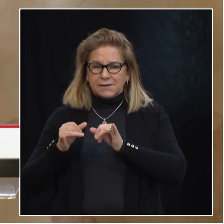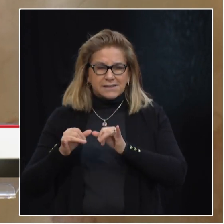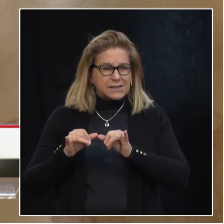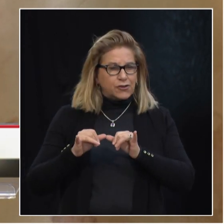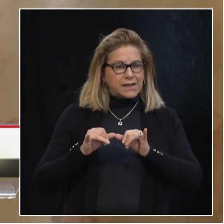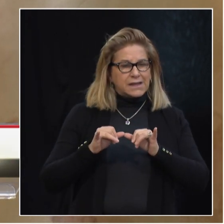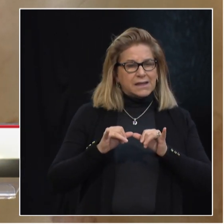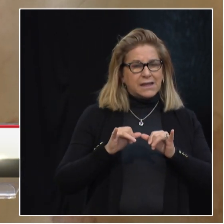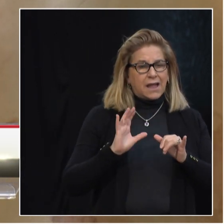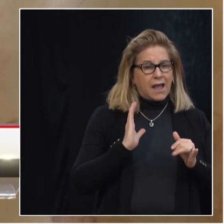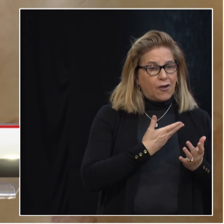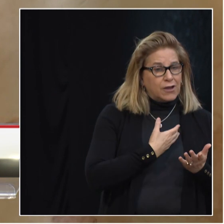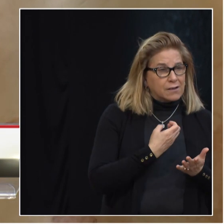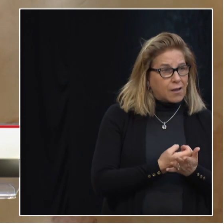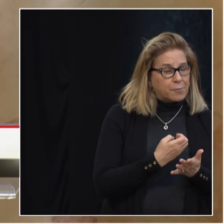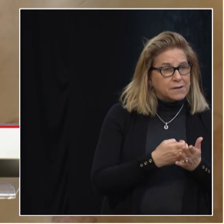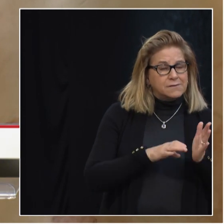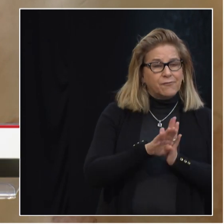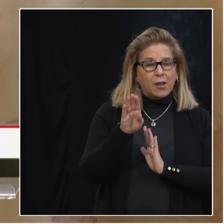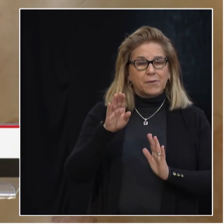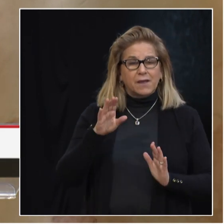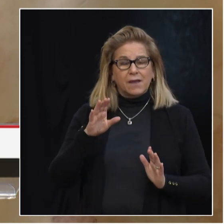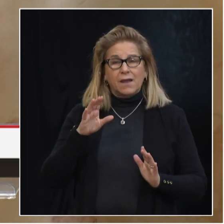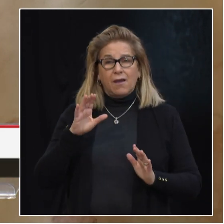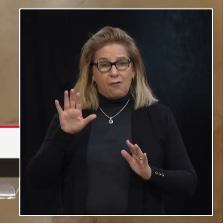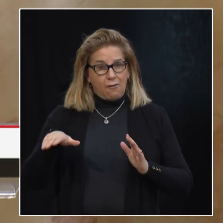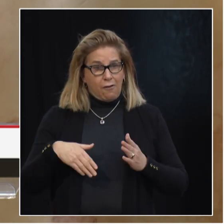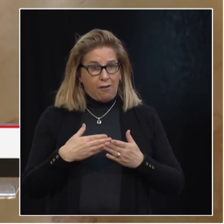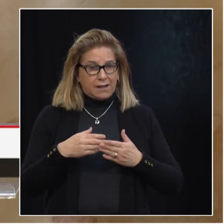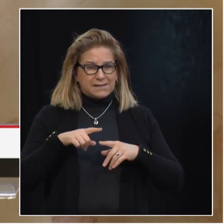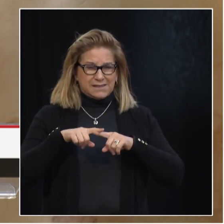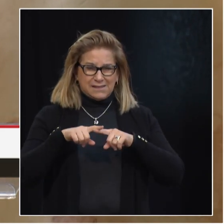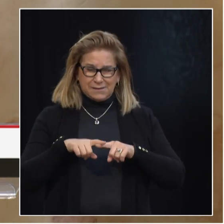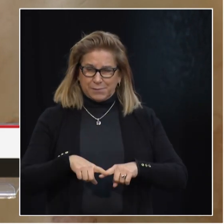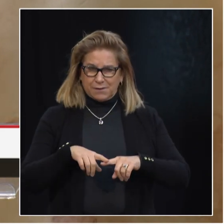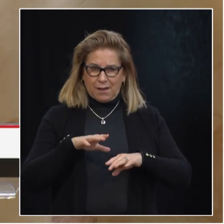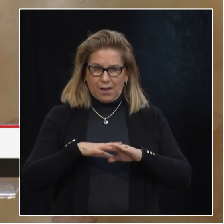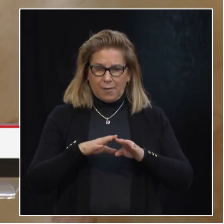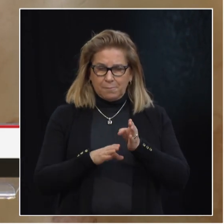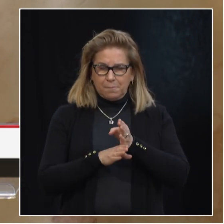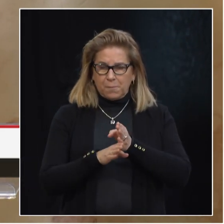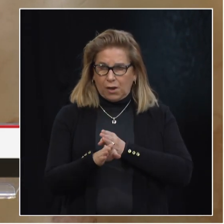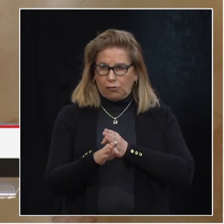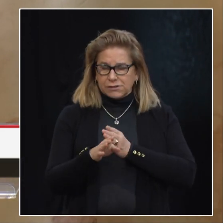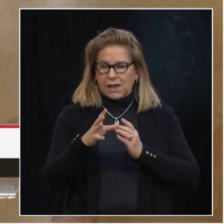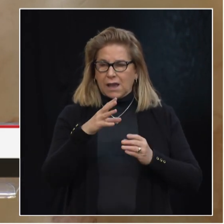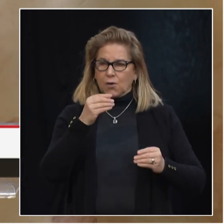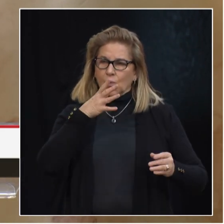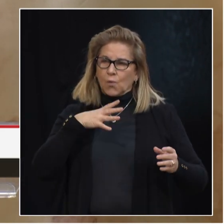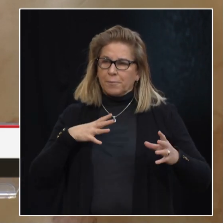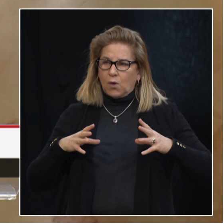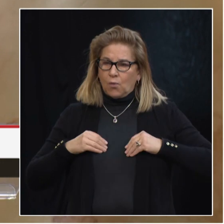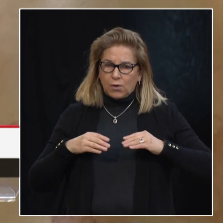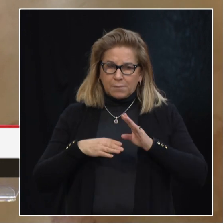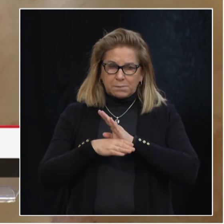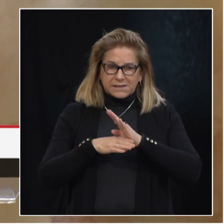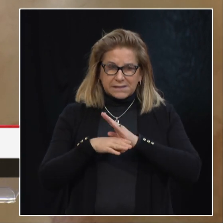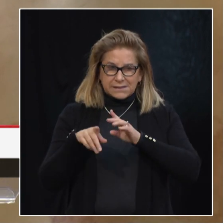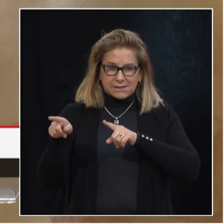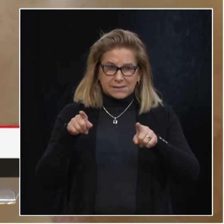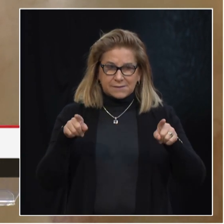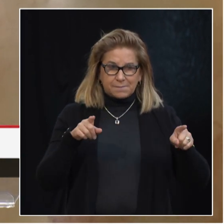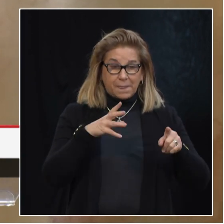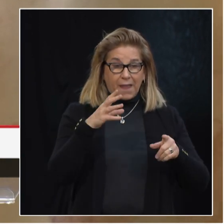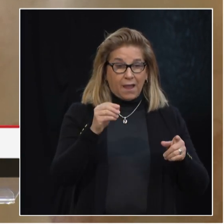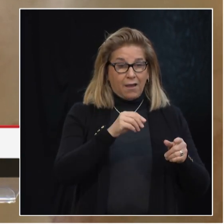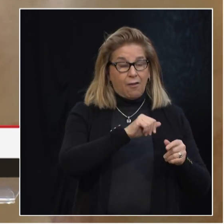on business opportunities for small minority and women-owned businesses, well-paying jobs for District of Columbia residents, and affordable housing. It